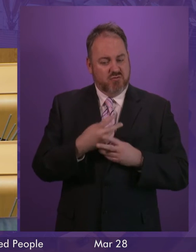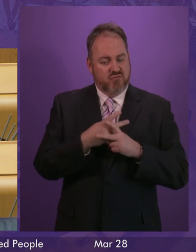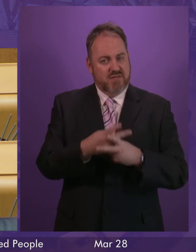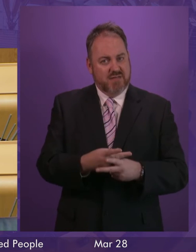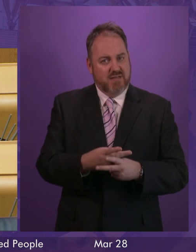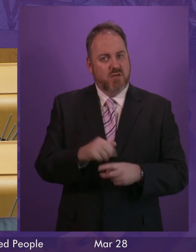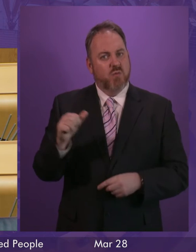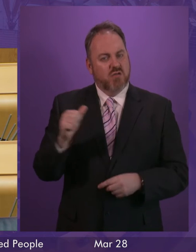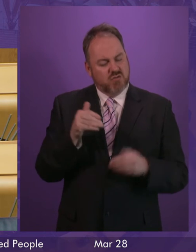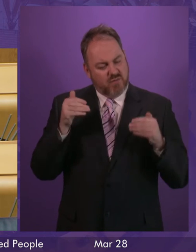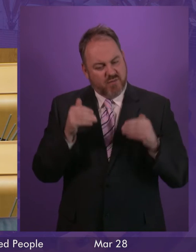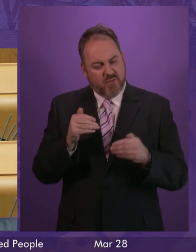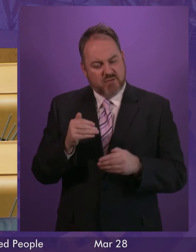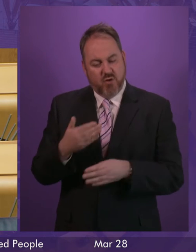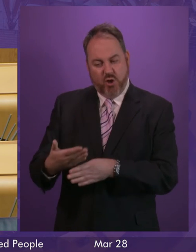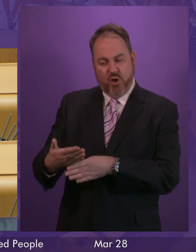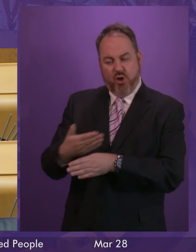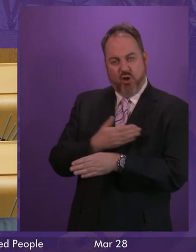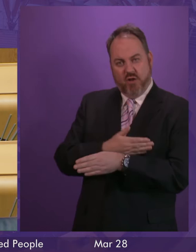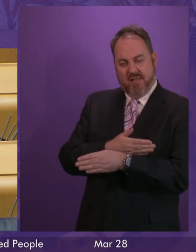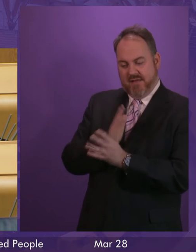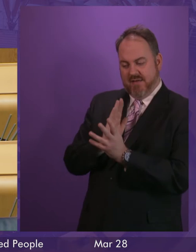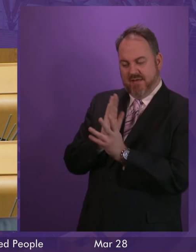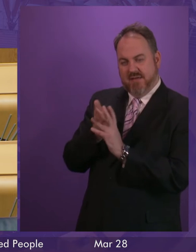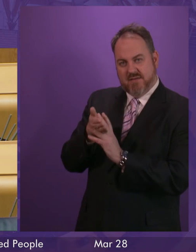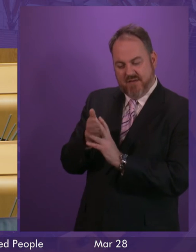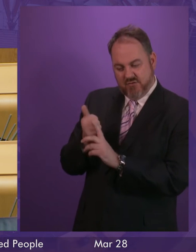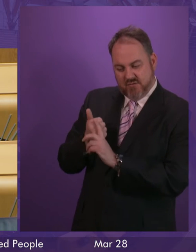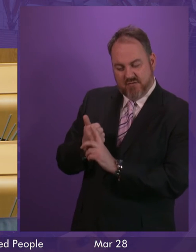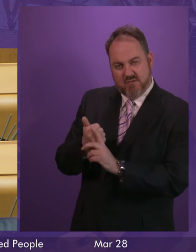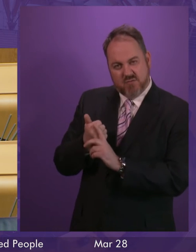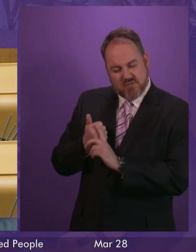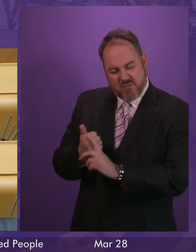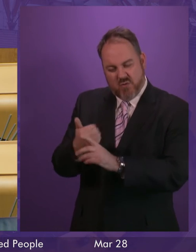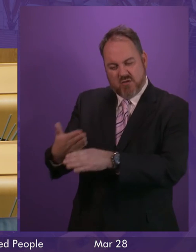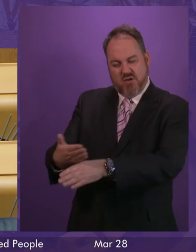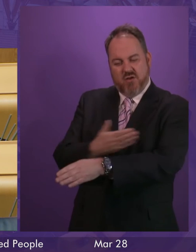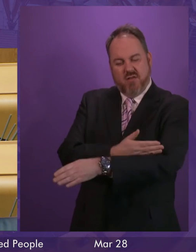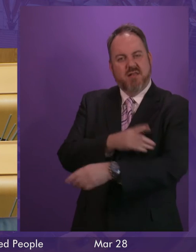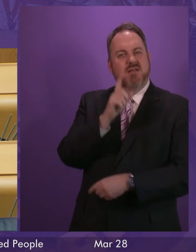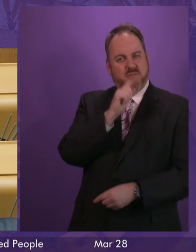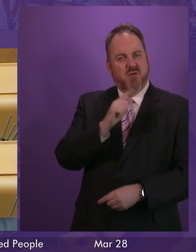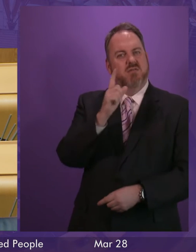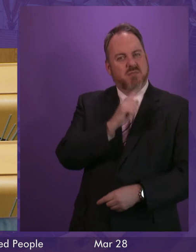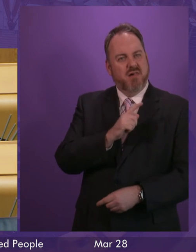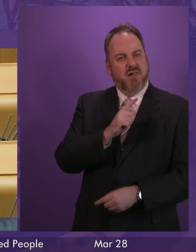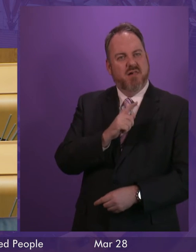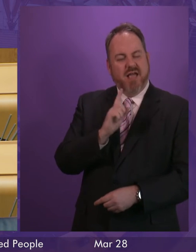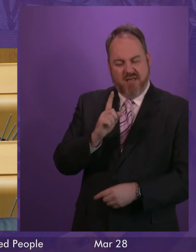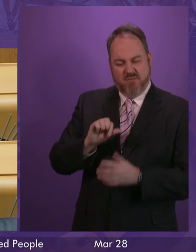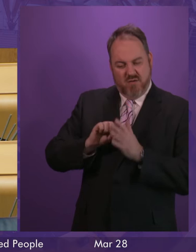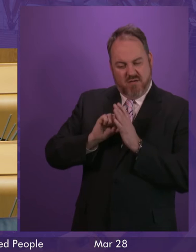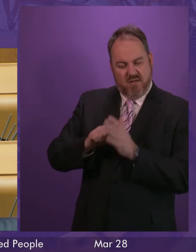intervention to make sure that people get the support at the earliest possible stage and redouble